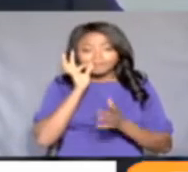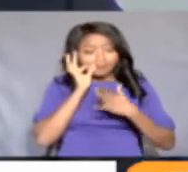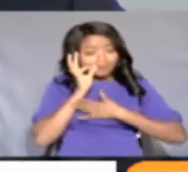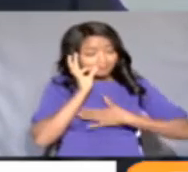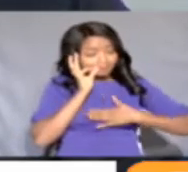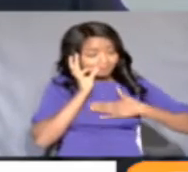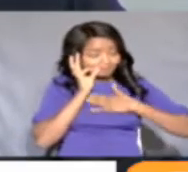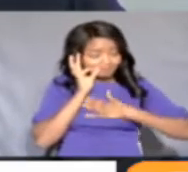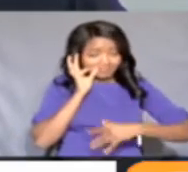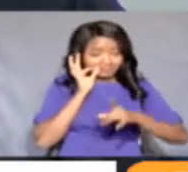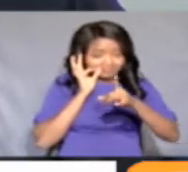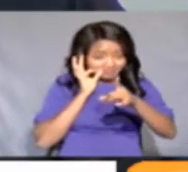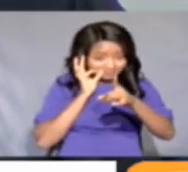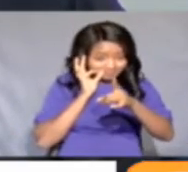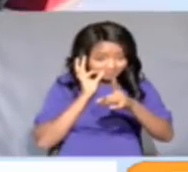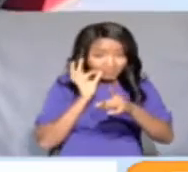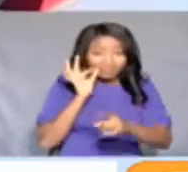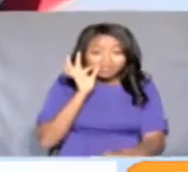that bangi